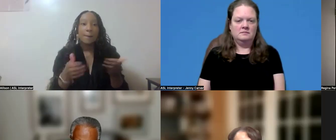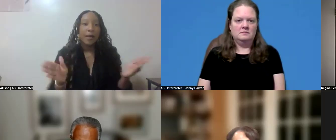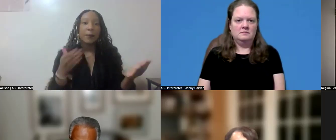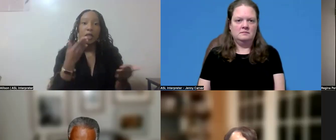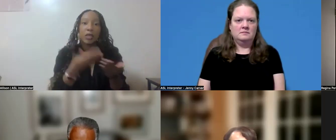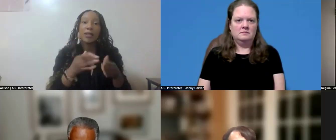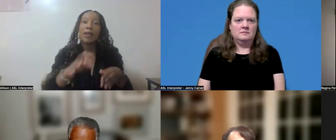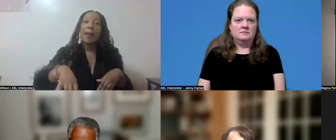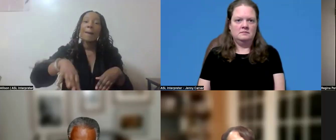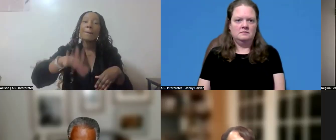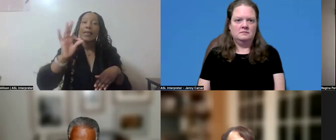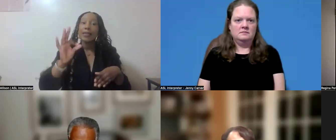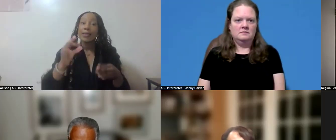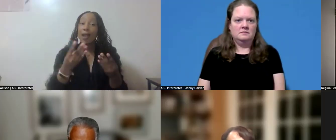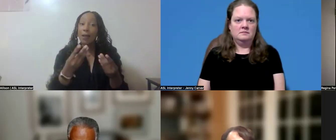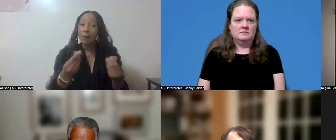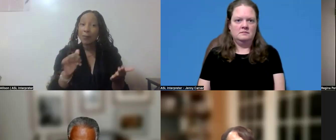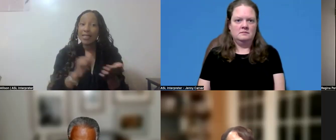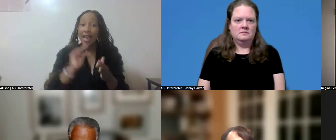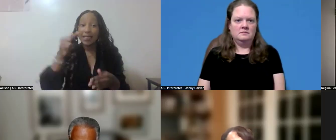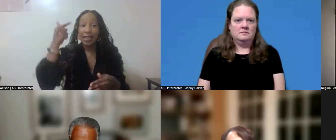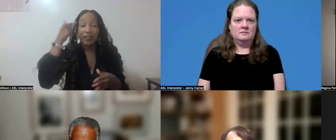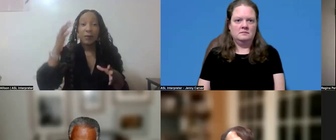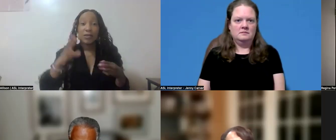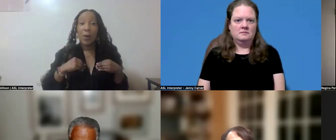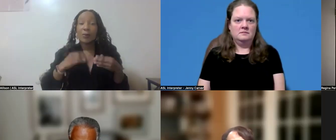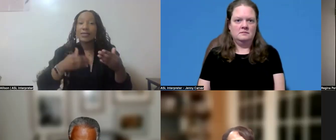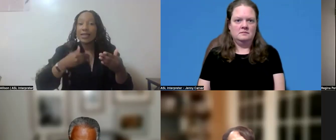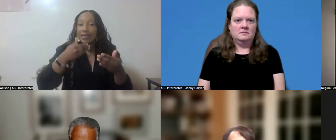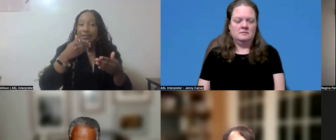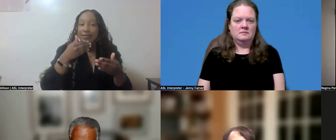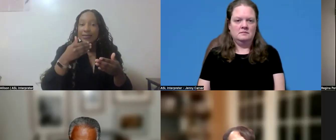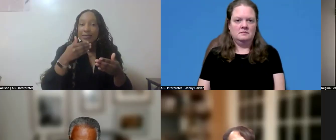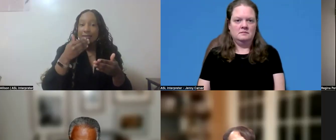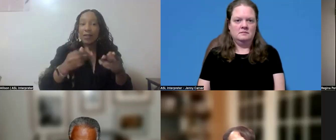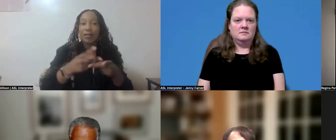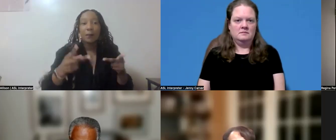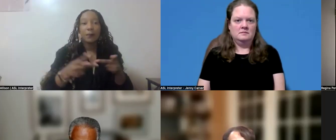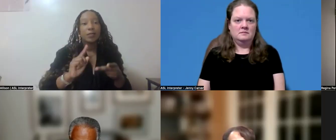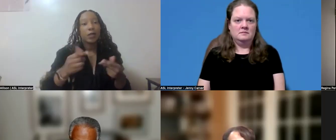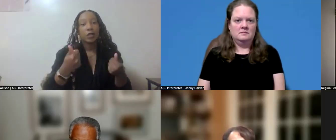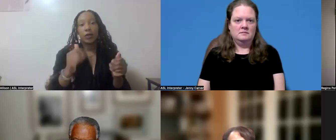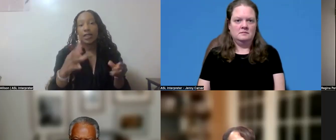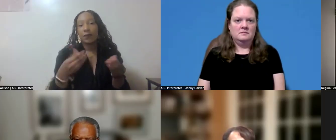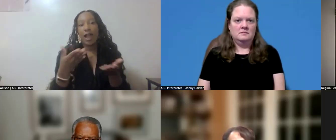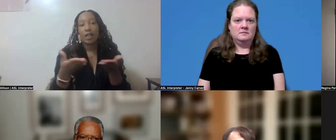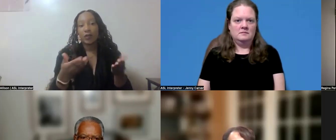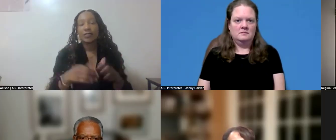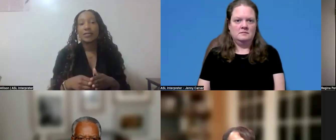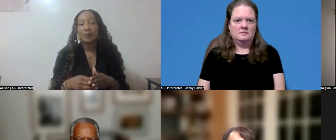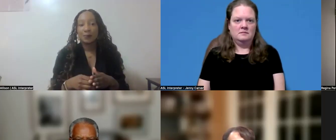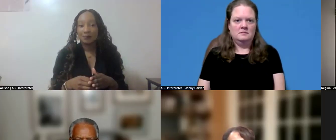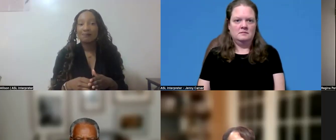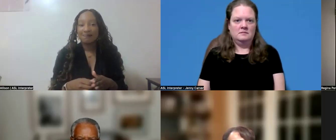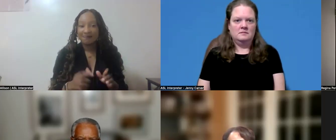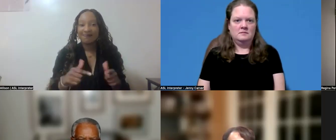a publicly owned property in the vicinity that they're trying to provide services. And sometimes the